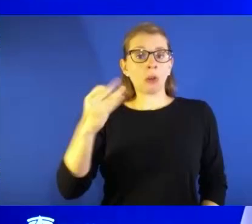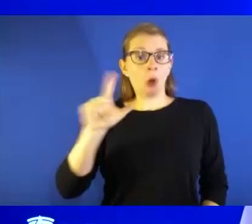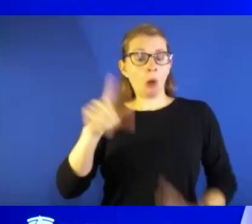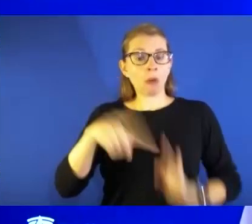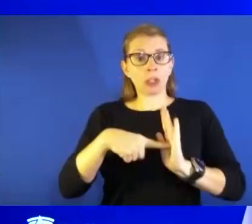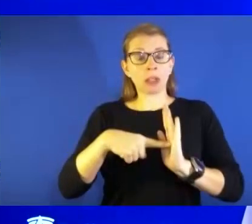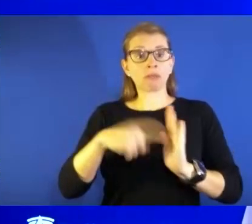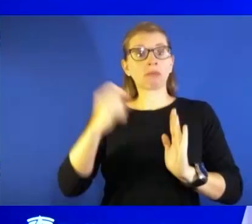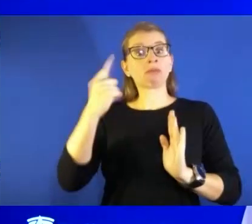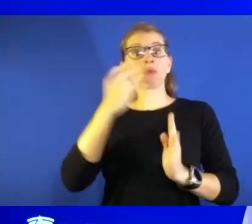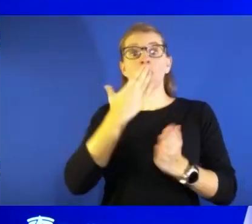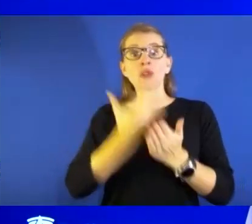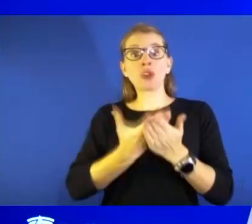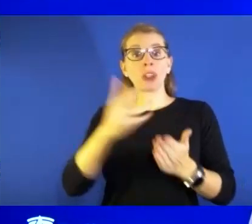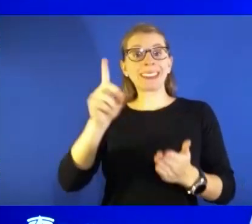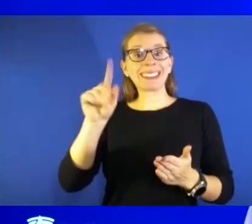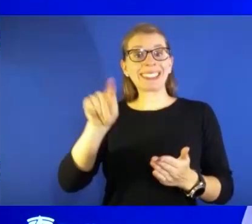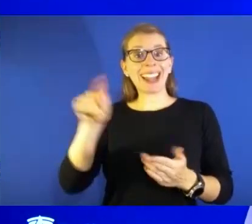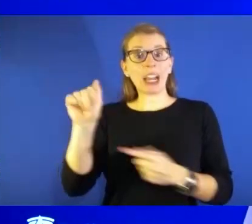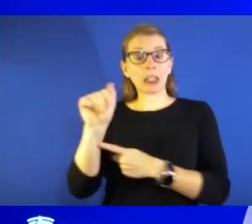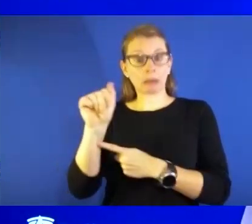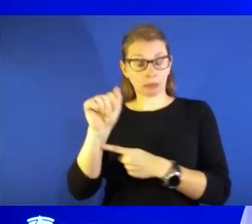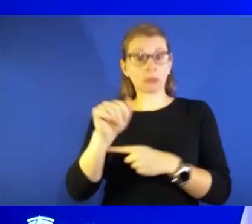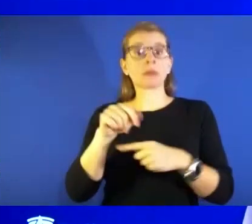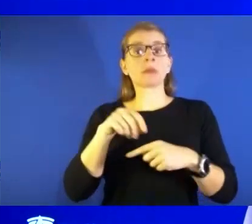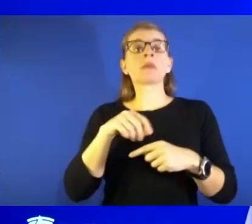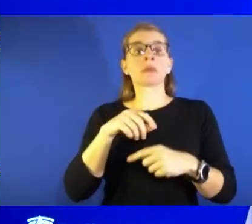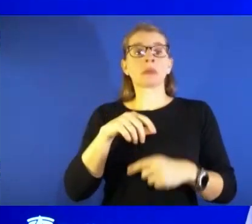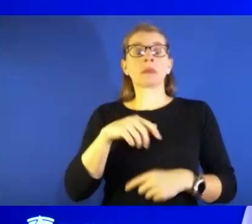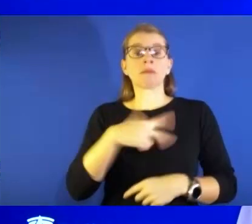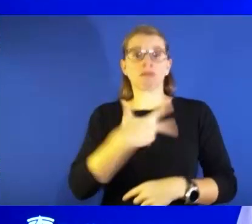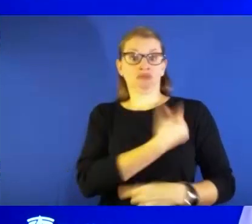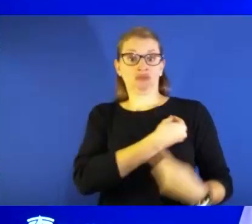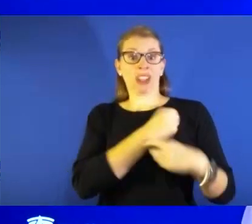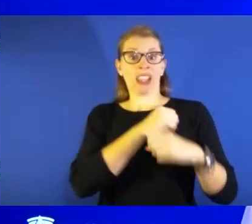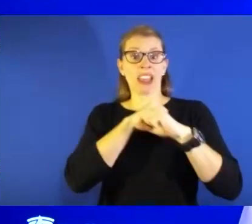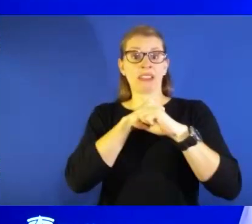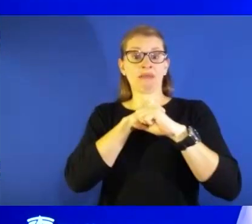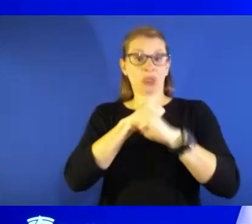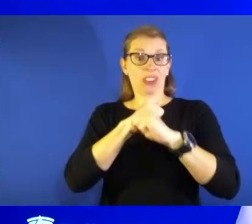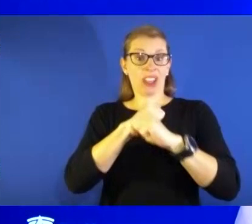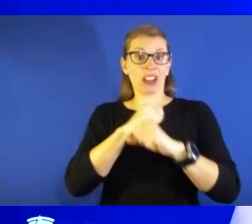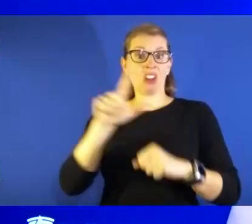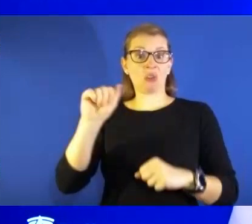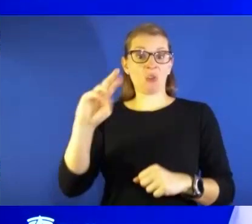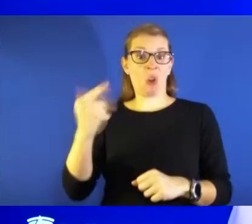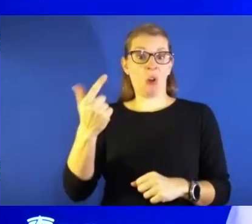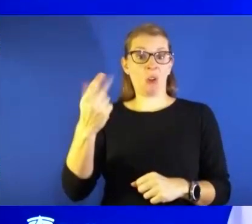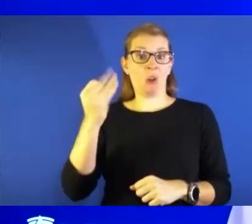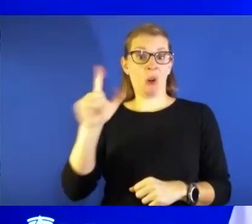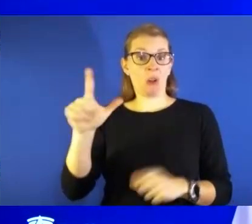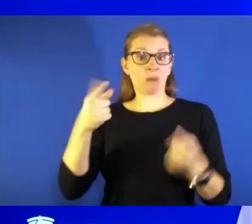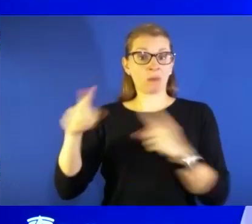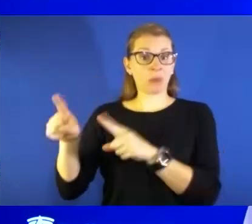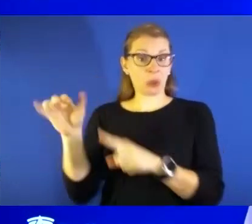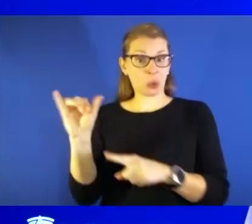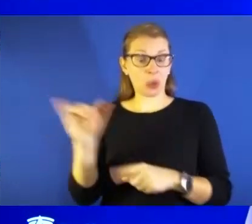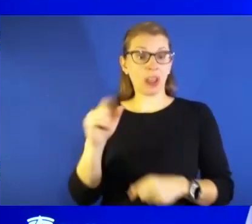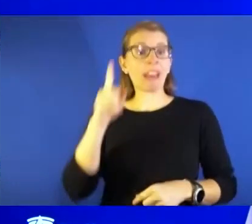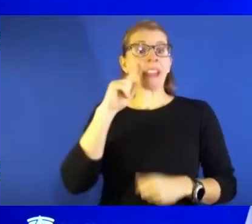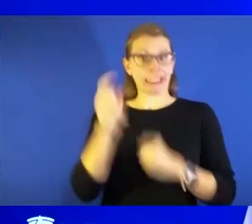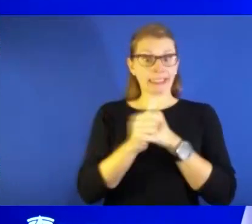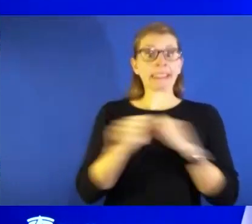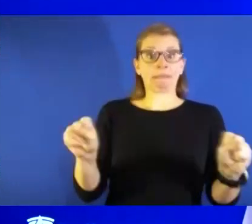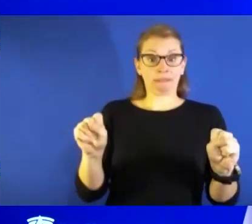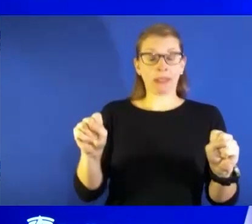vaccination does help prevent long haul syndrome as well. So overall, this is good news. We believe it's safe, and I think a lot of parents